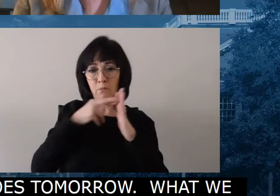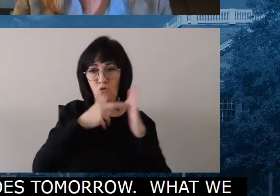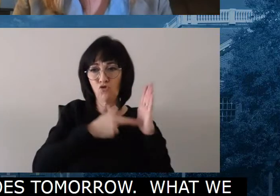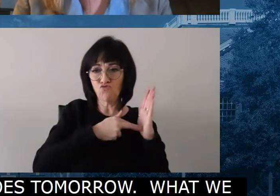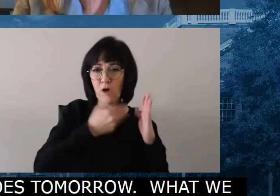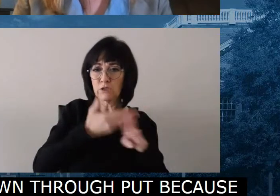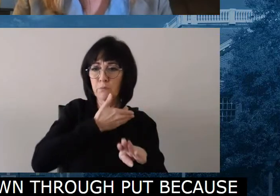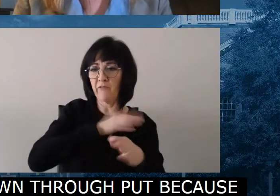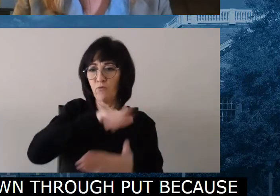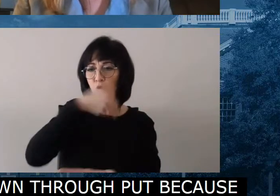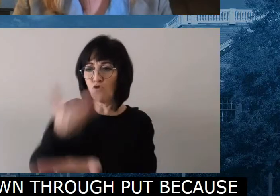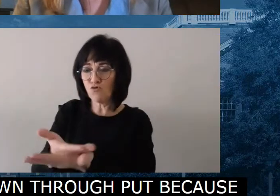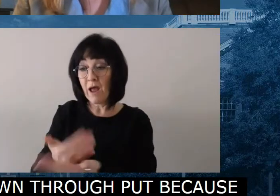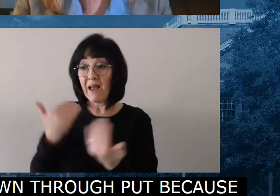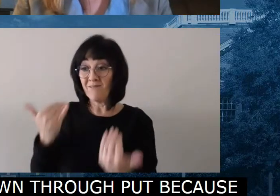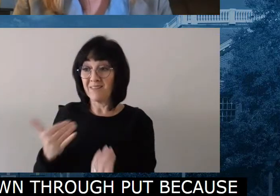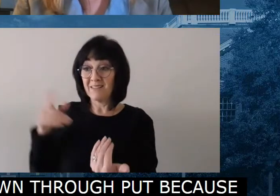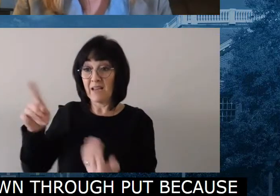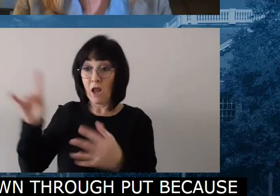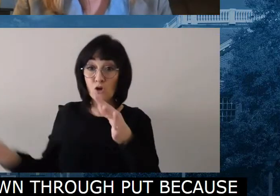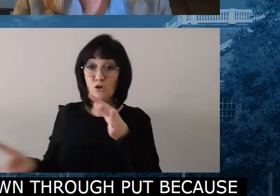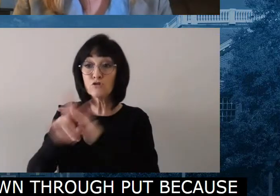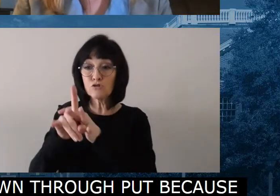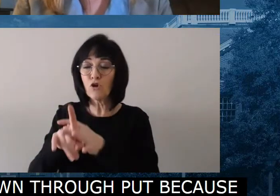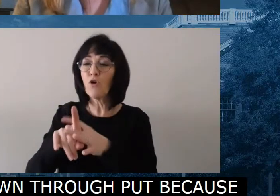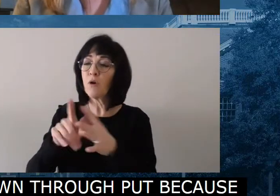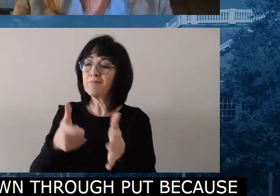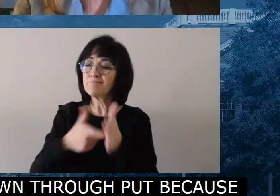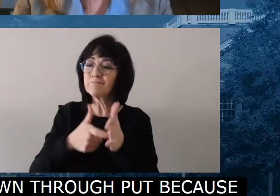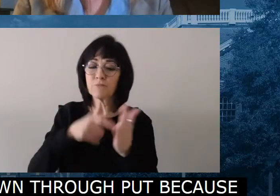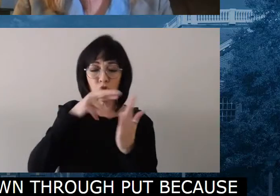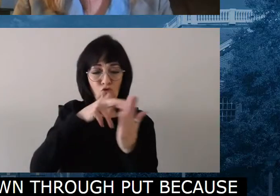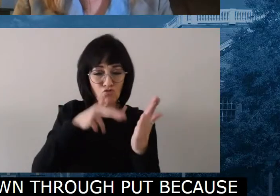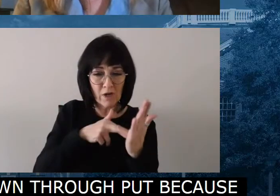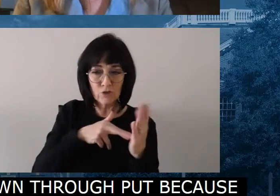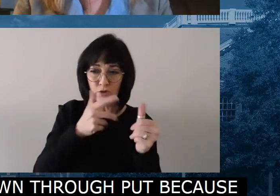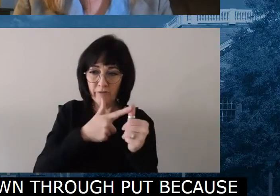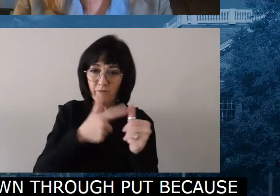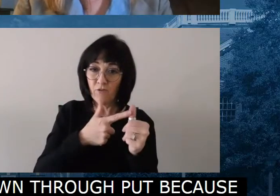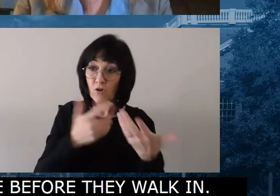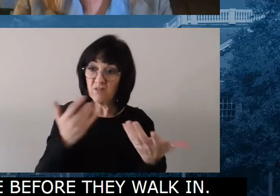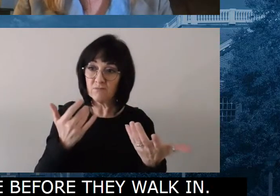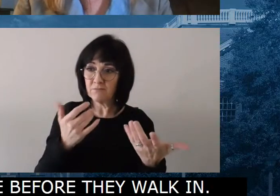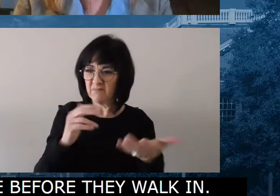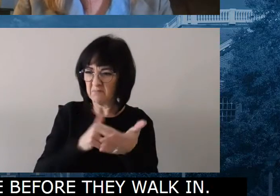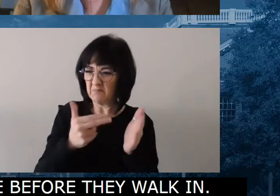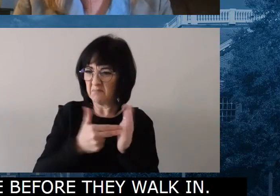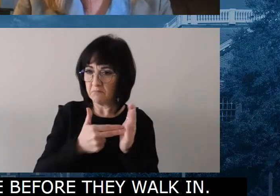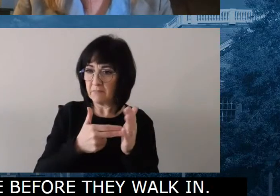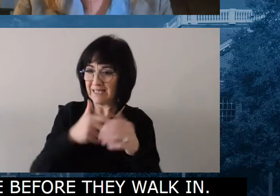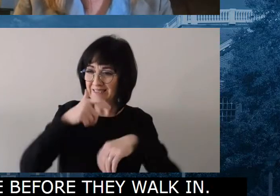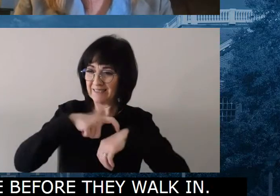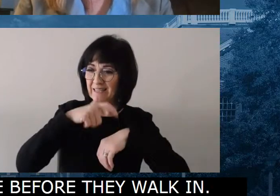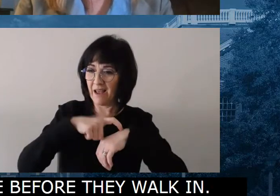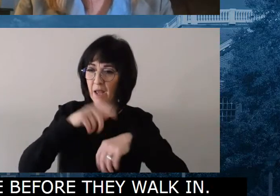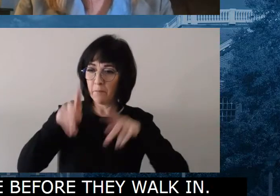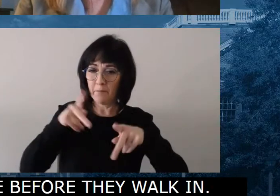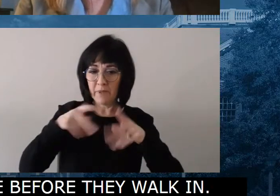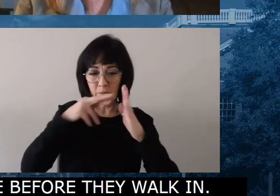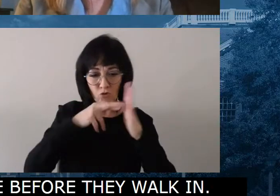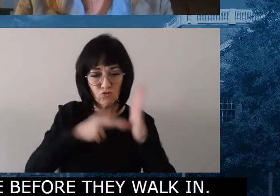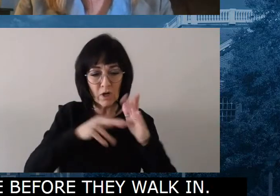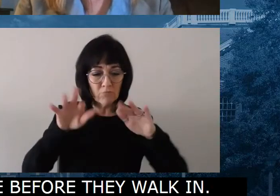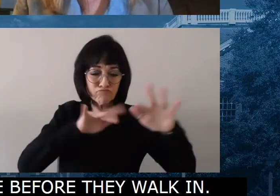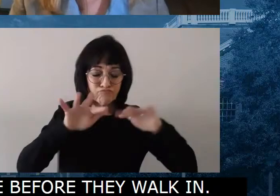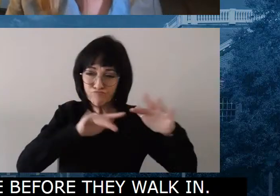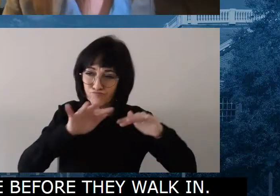before Curative knew exactly how many people they could do in 15 minutes if people were showing up on time. So Lisa Henry worked